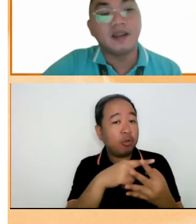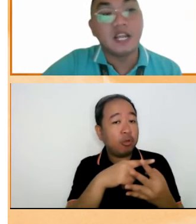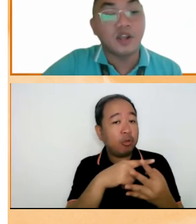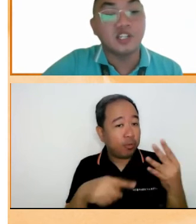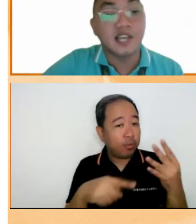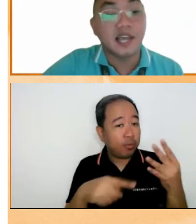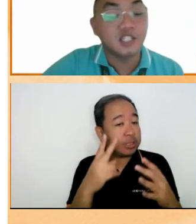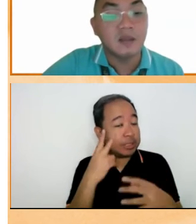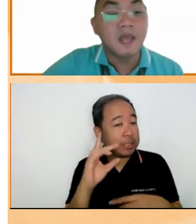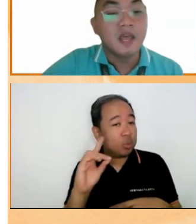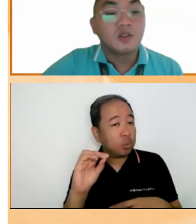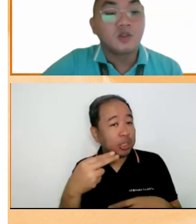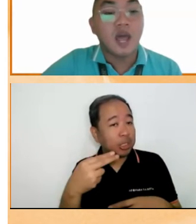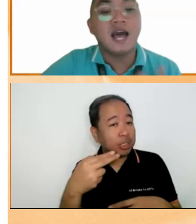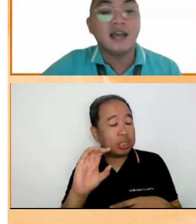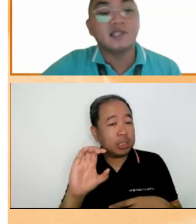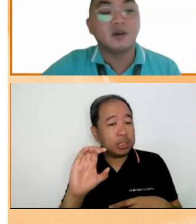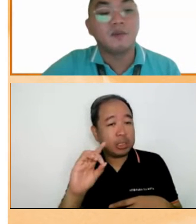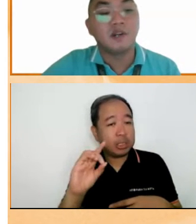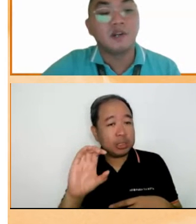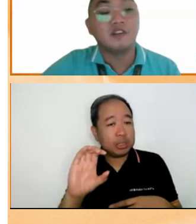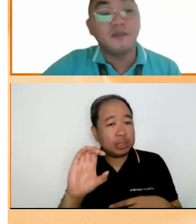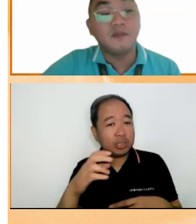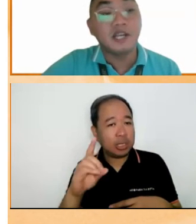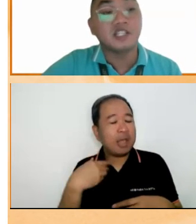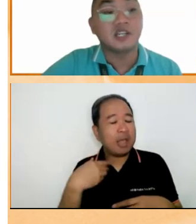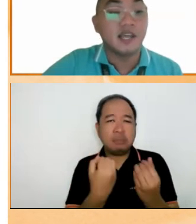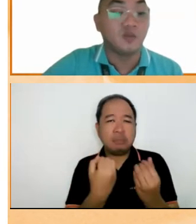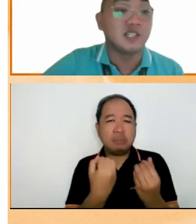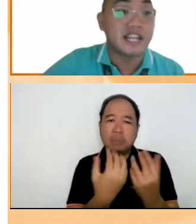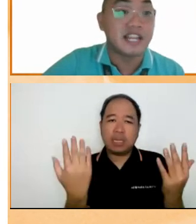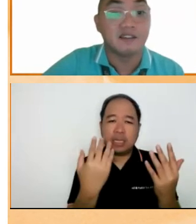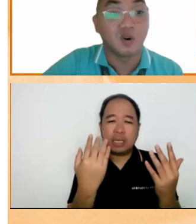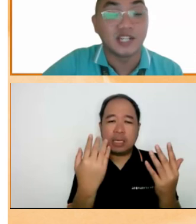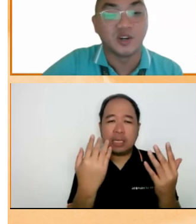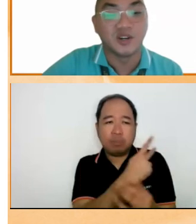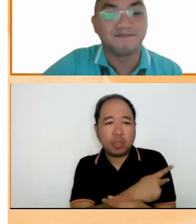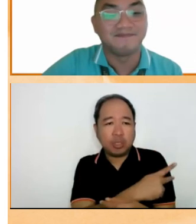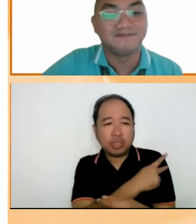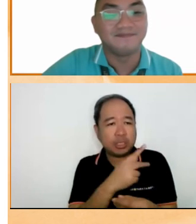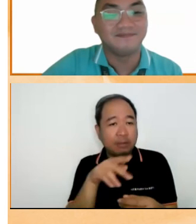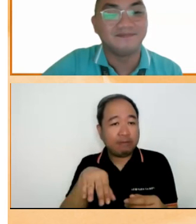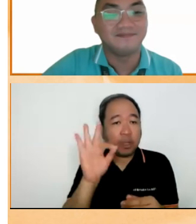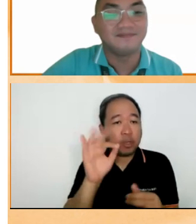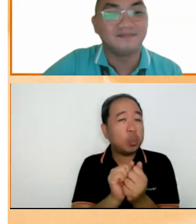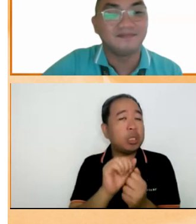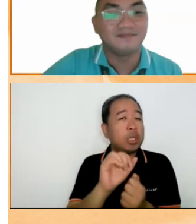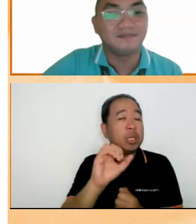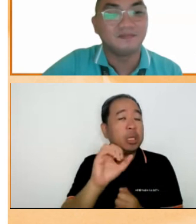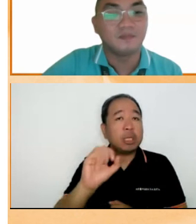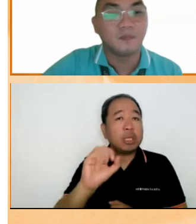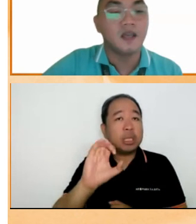identified by DOH-DCHD to have the highest numbers of patients diagnosed with schizophrenia in Davao region.